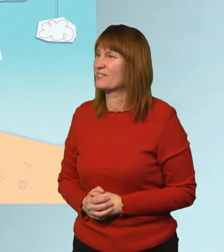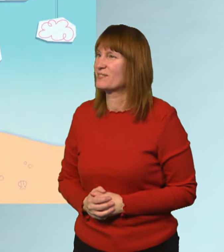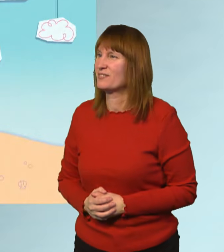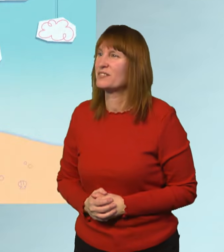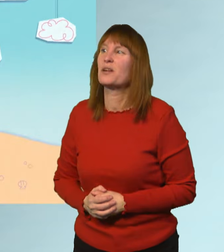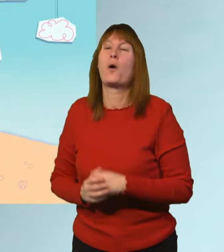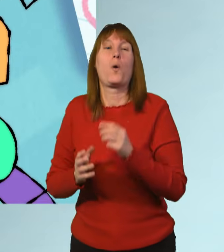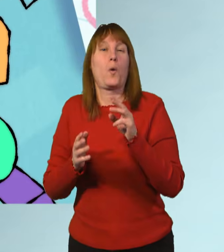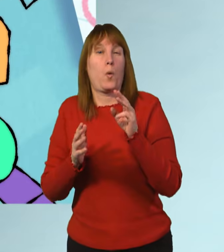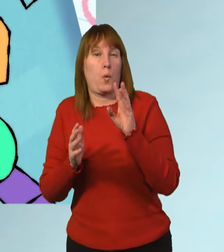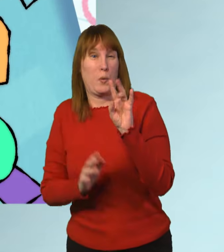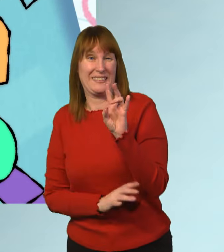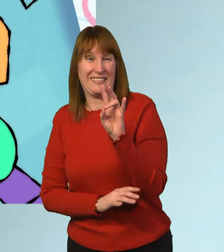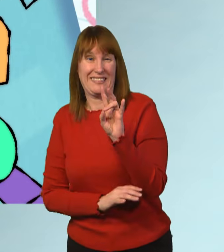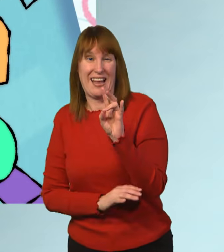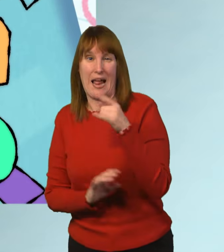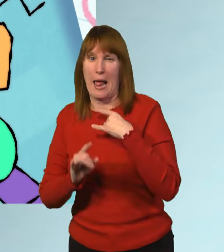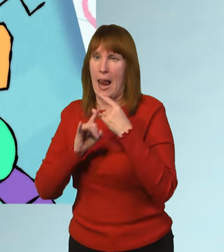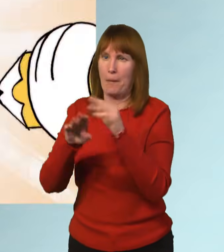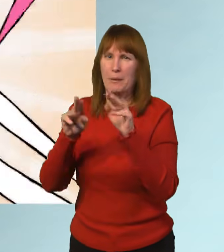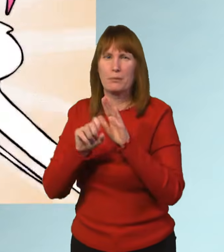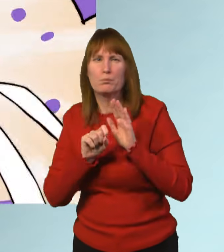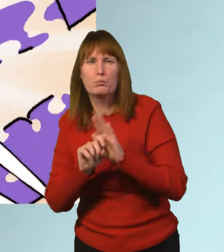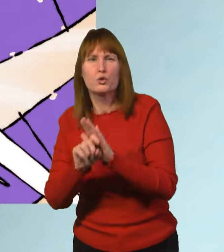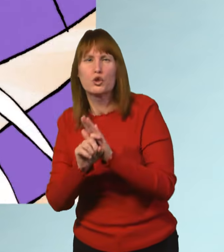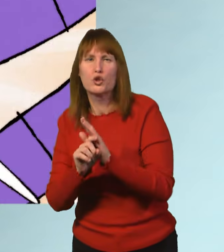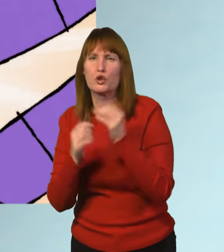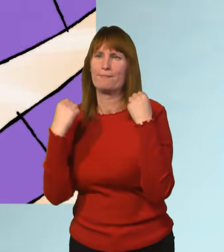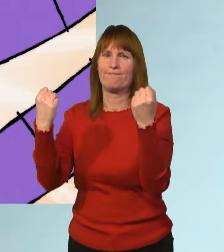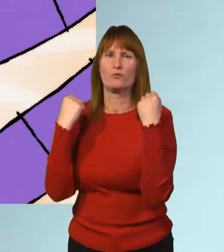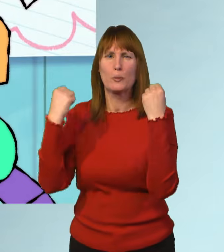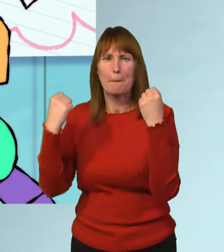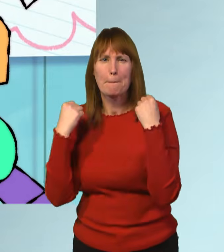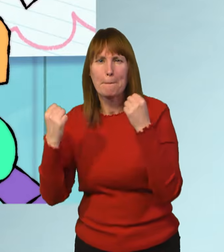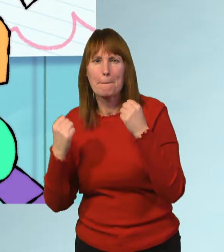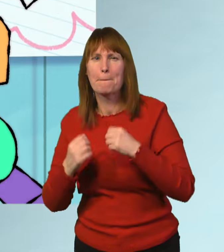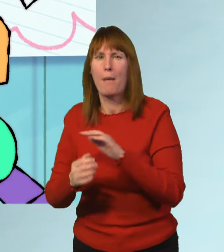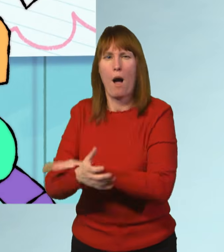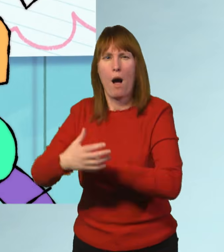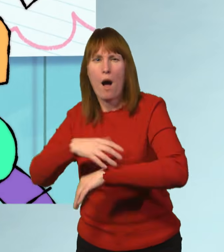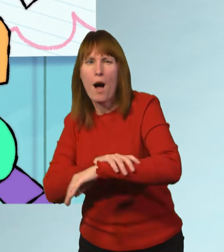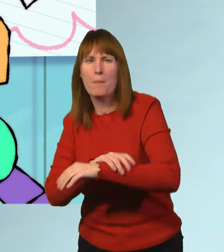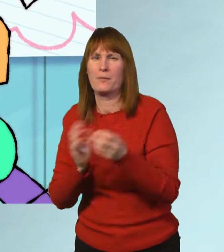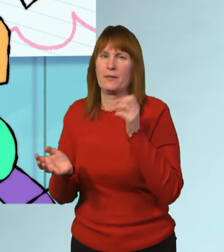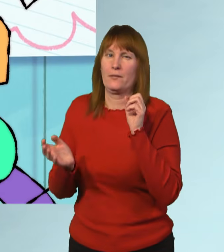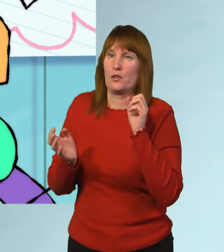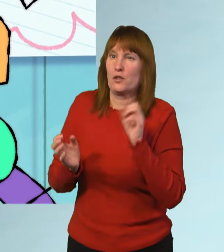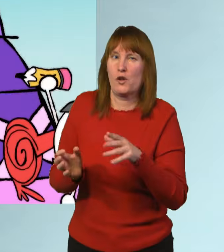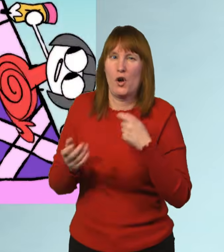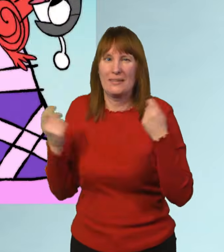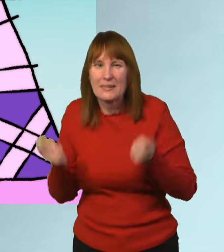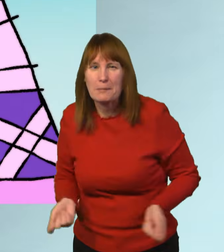Okay, so on Wednesday, I help people do push-ups at the gym. Arms. And of course, I have my skipping rope class right after